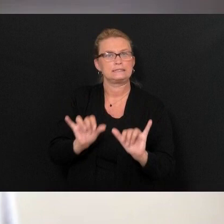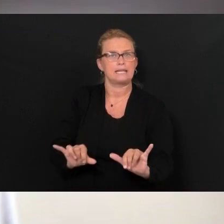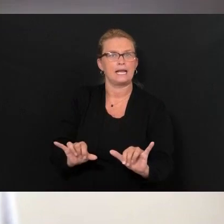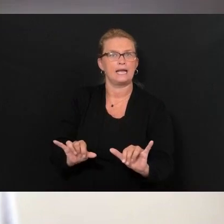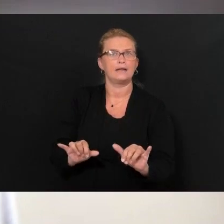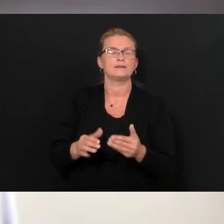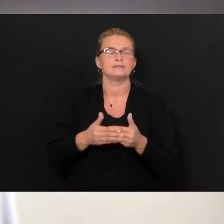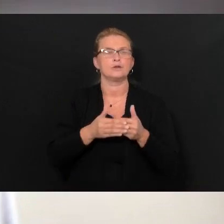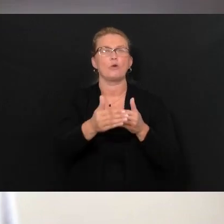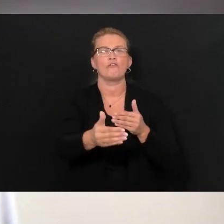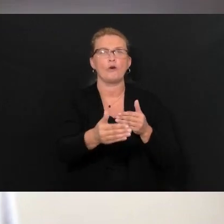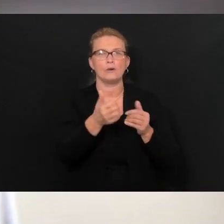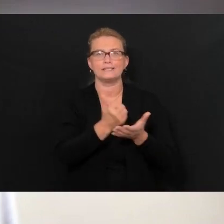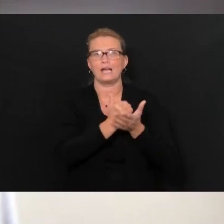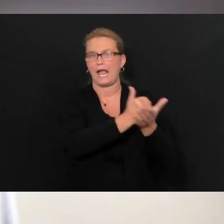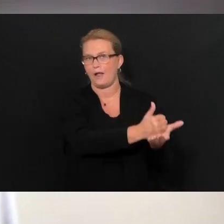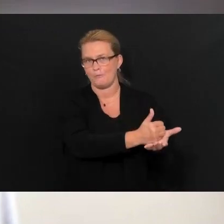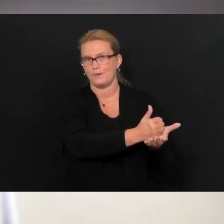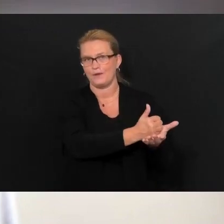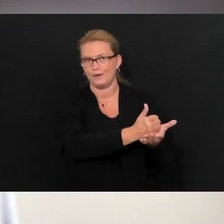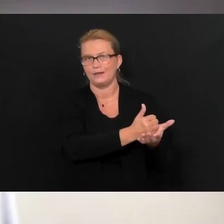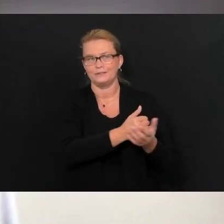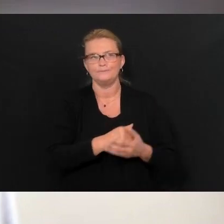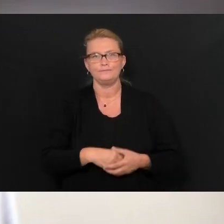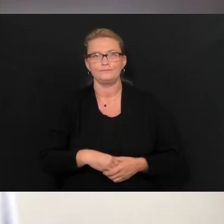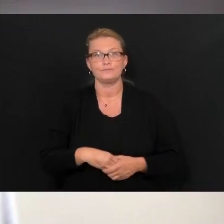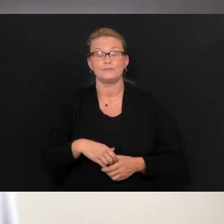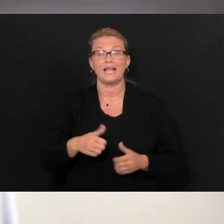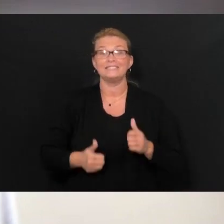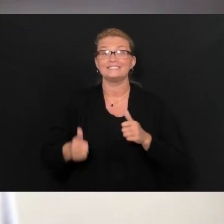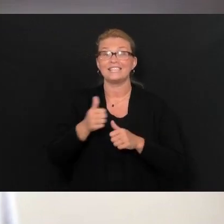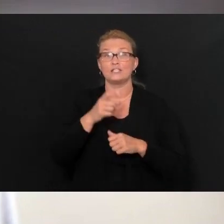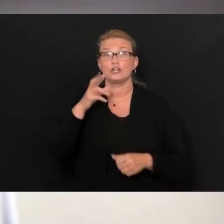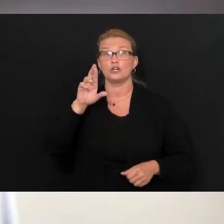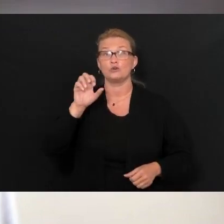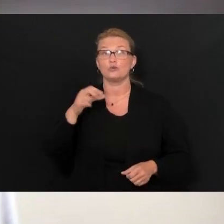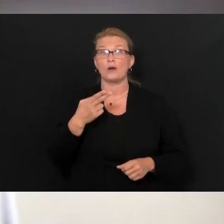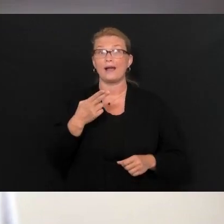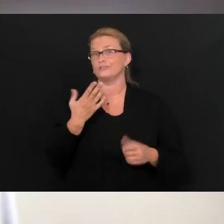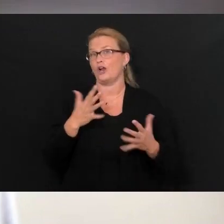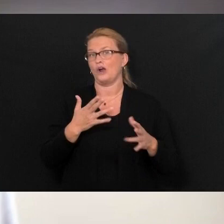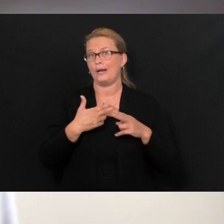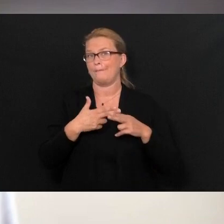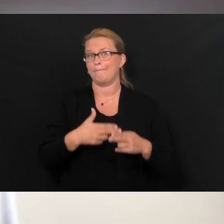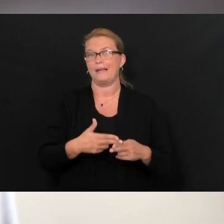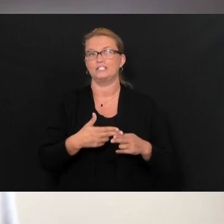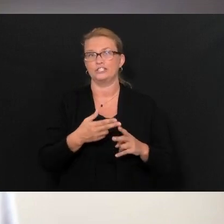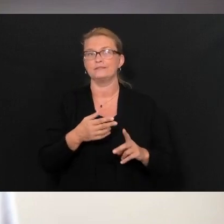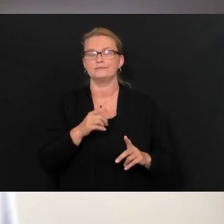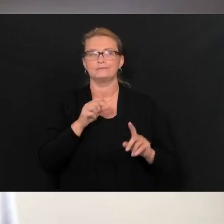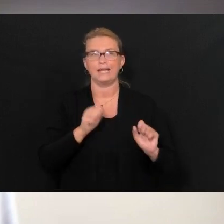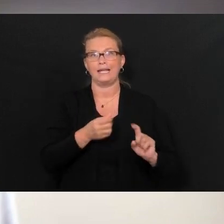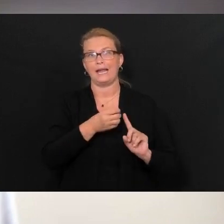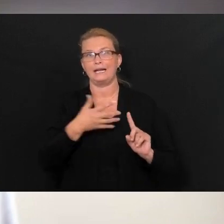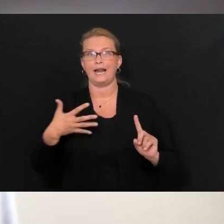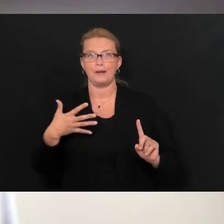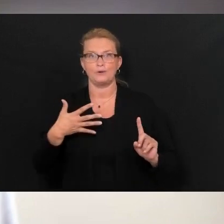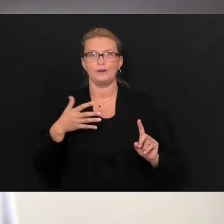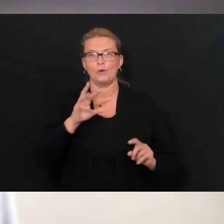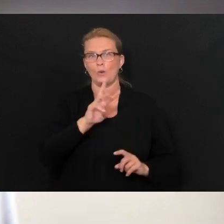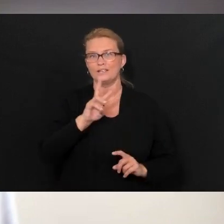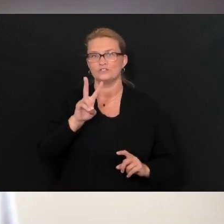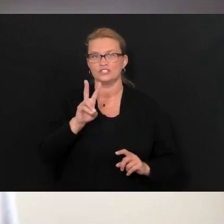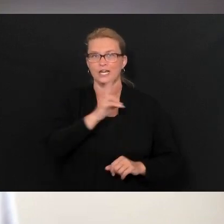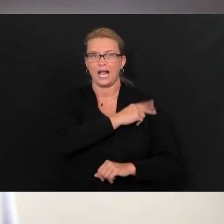to help out with things like that. As Secretary Crouch mentioned, and he can elaborate on a little bit more here, the West